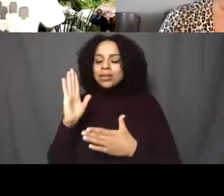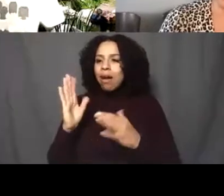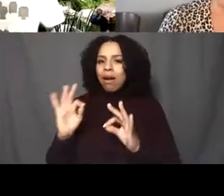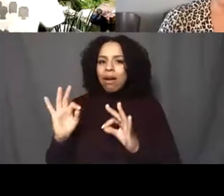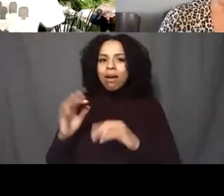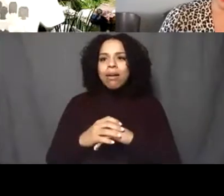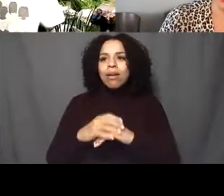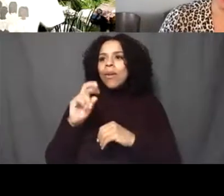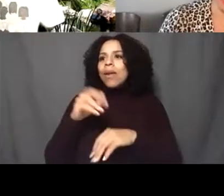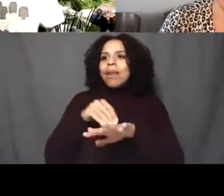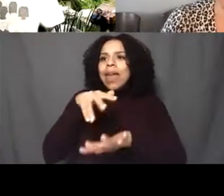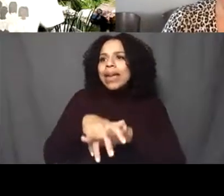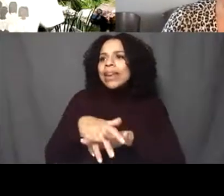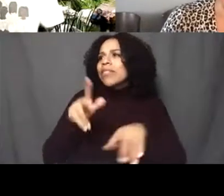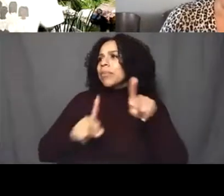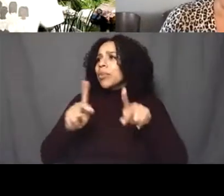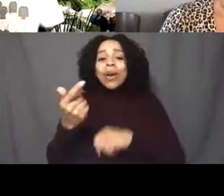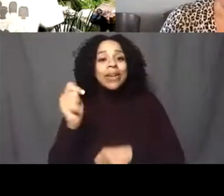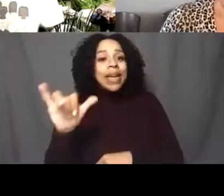with disabilities, even gay rights,